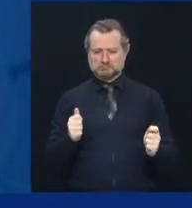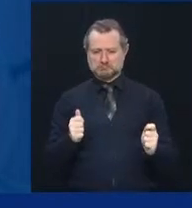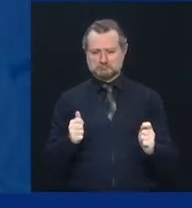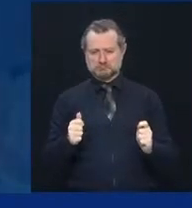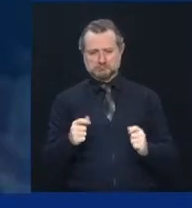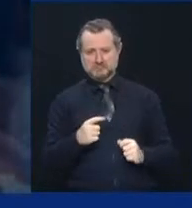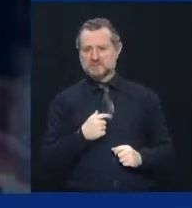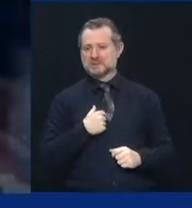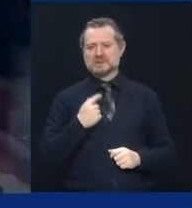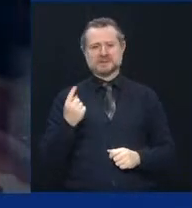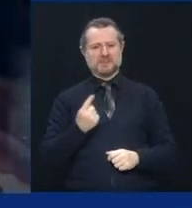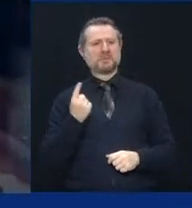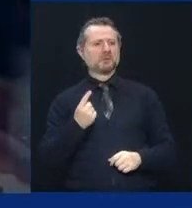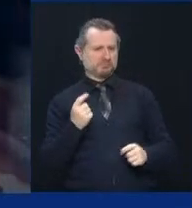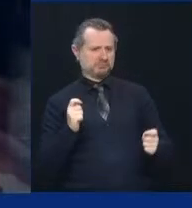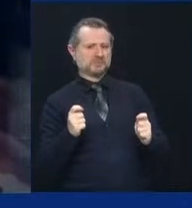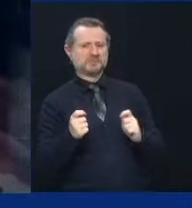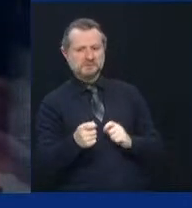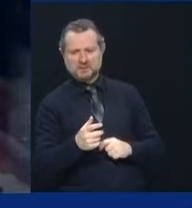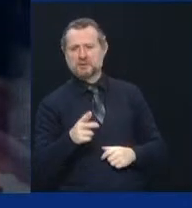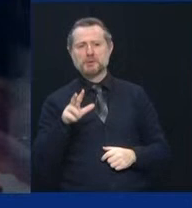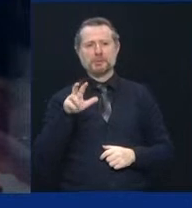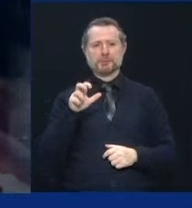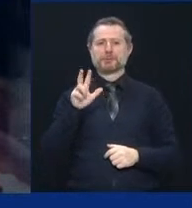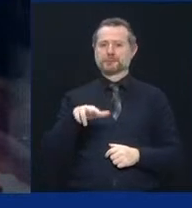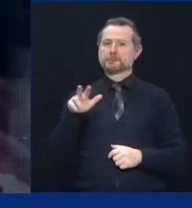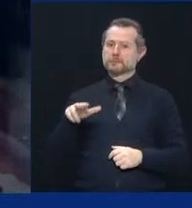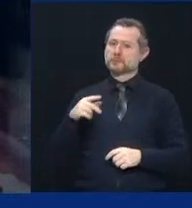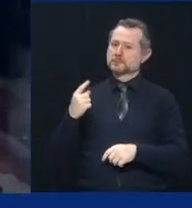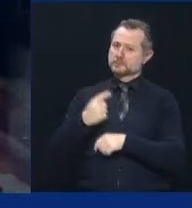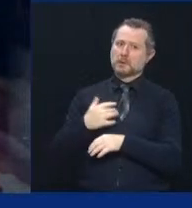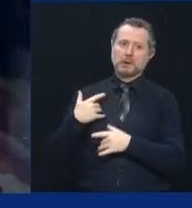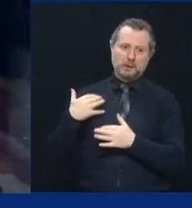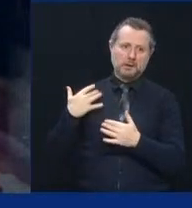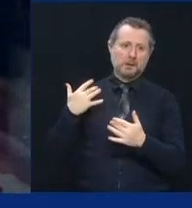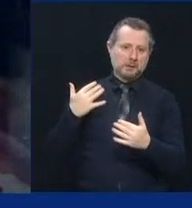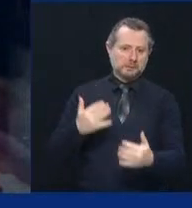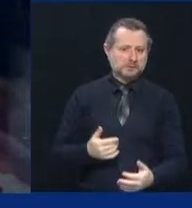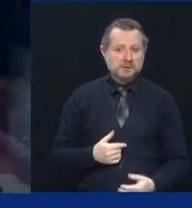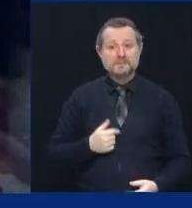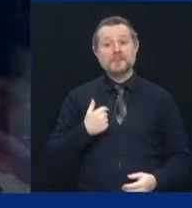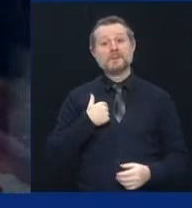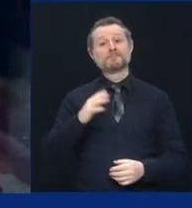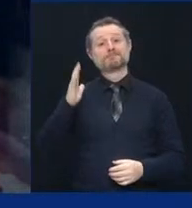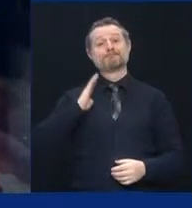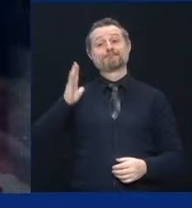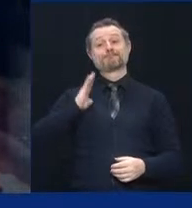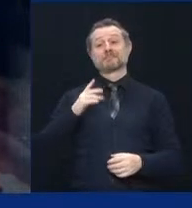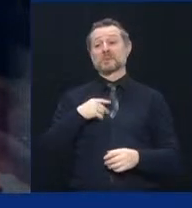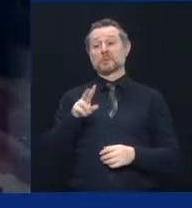for 333 days. If we go back to day 277,